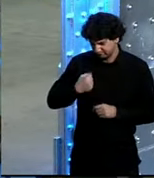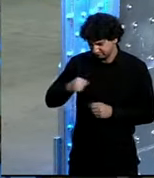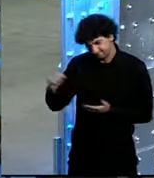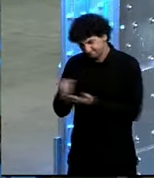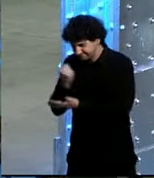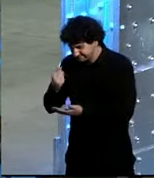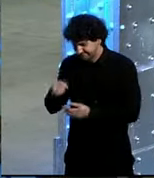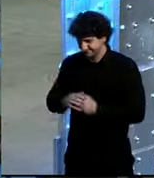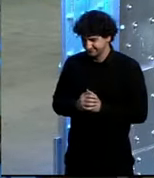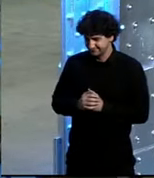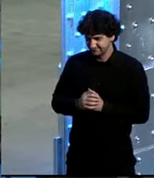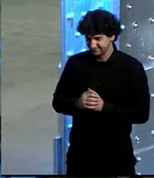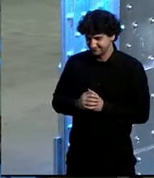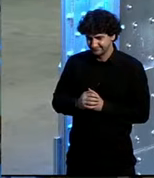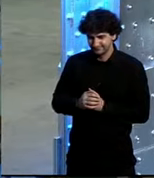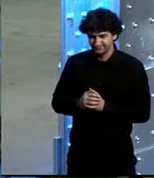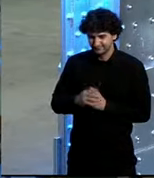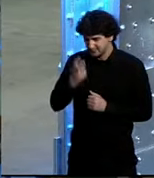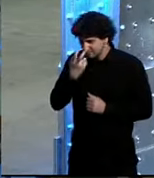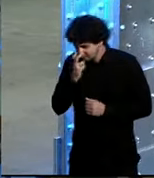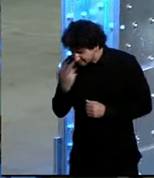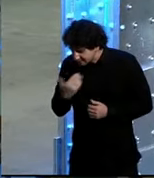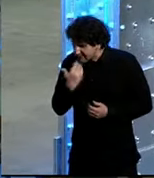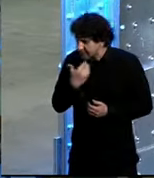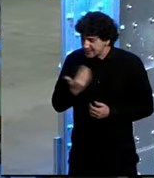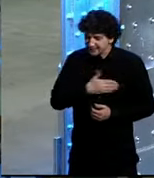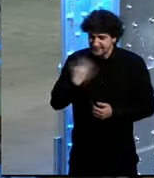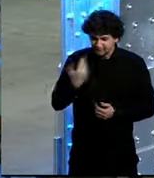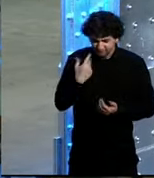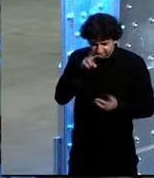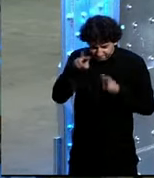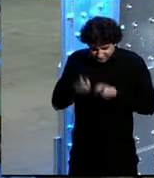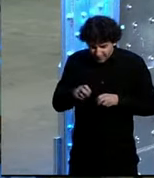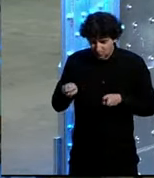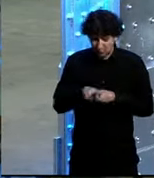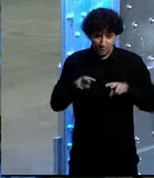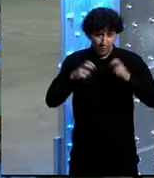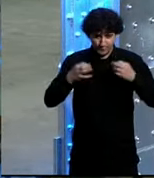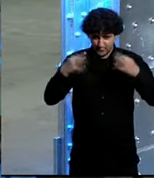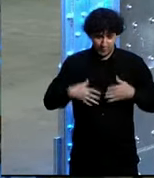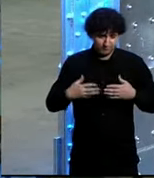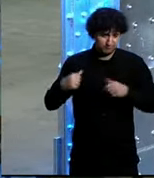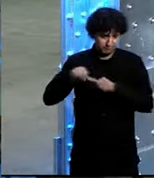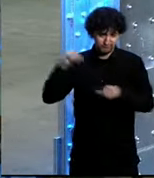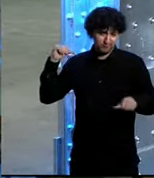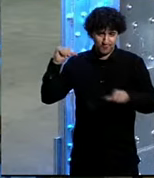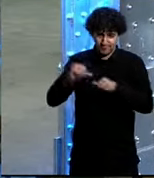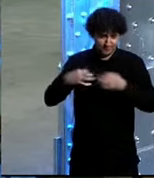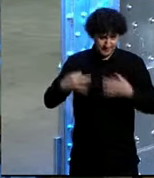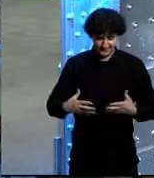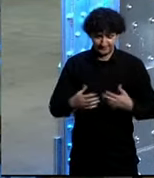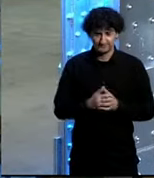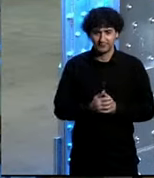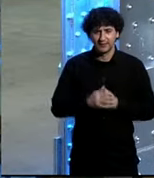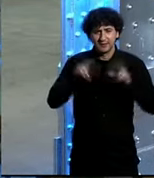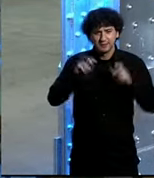people to tell us what they know, because we feel we're curious. So